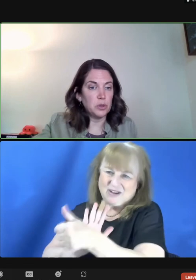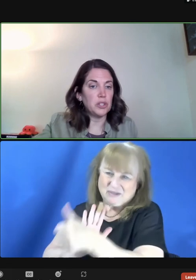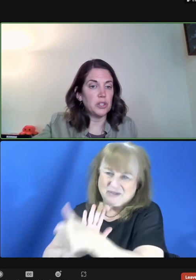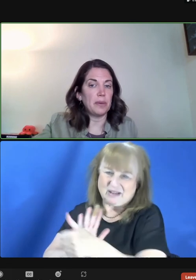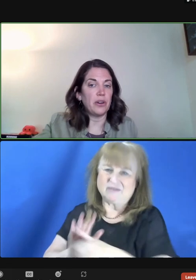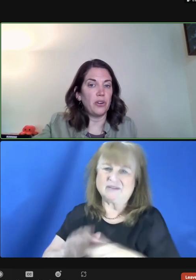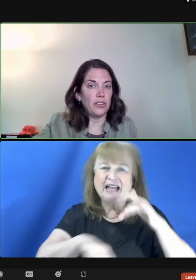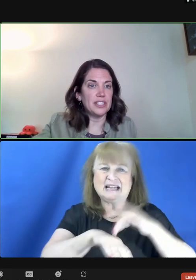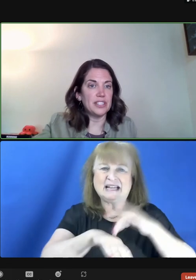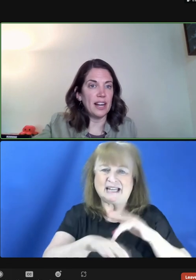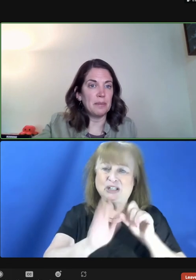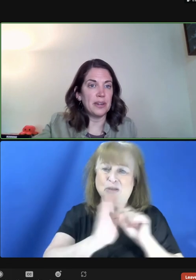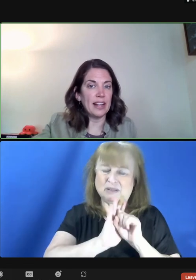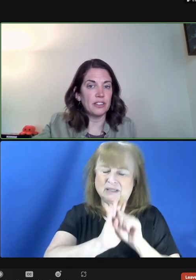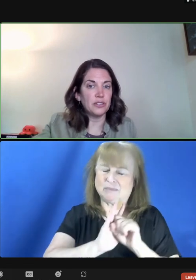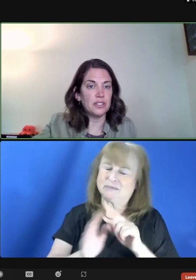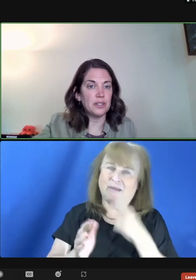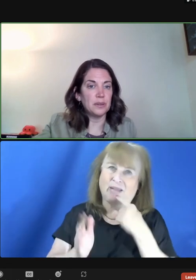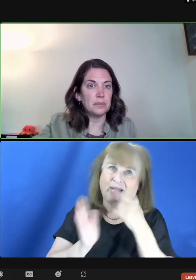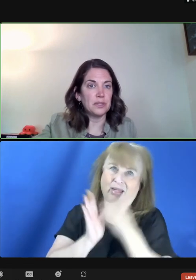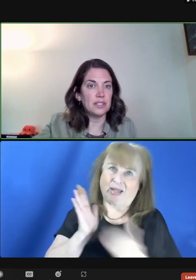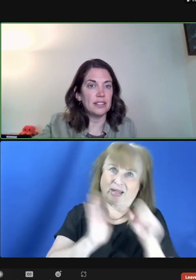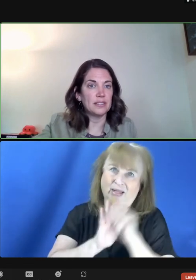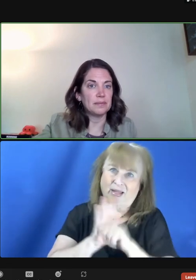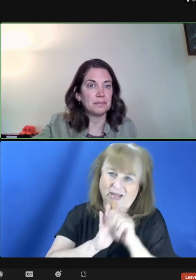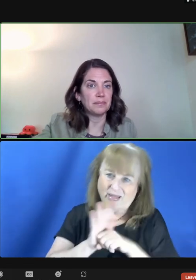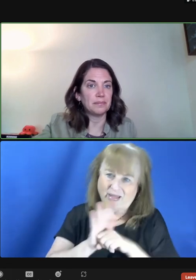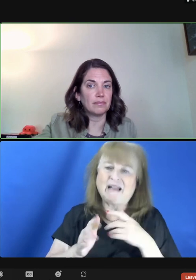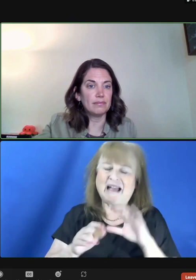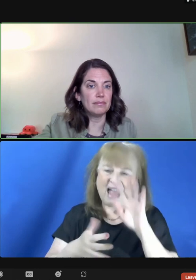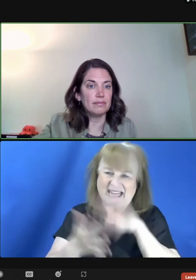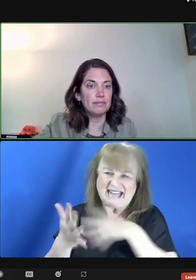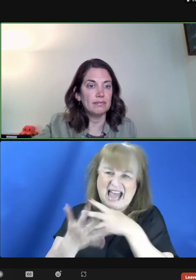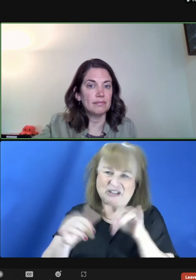Tangible symbols, which we talk about all the time, and calendar systems.